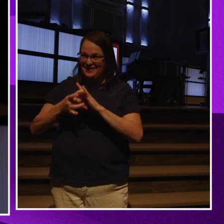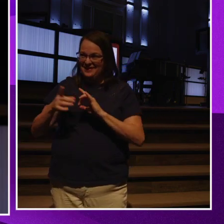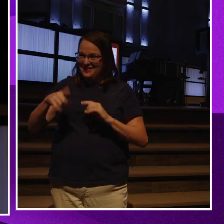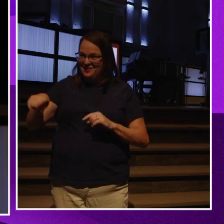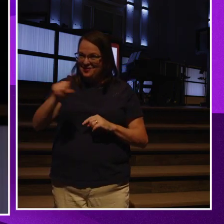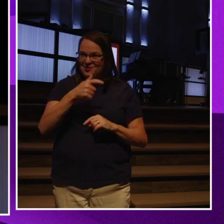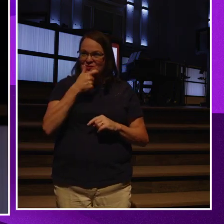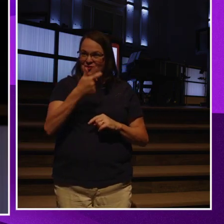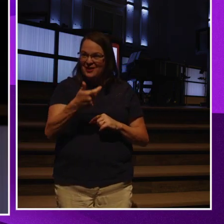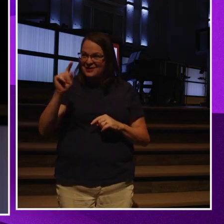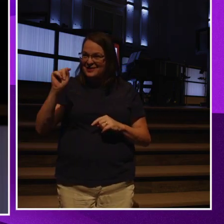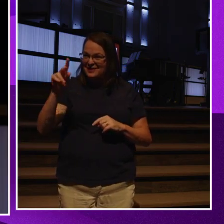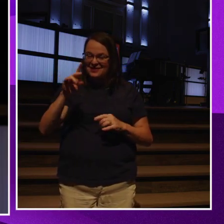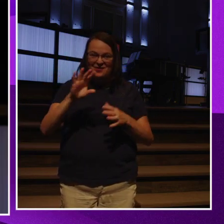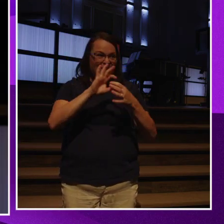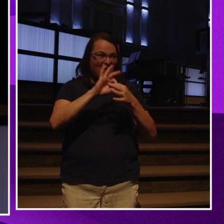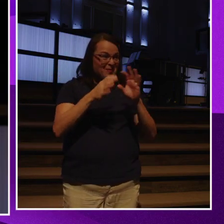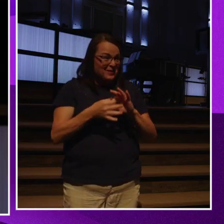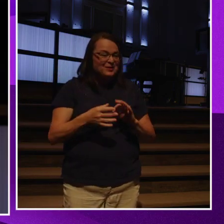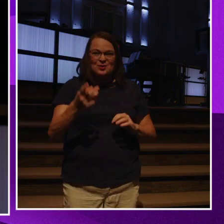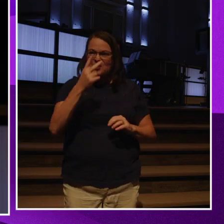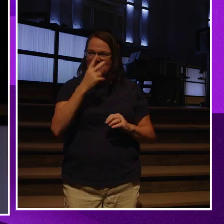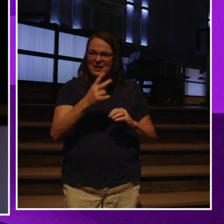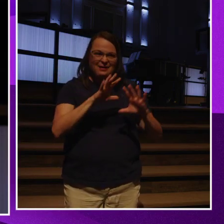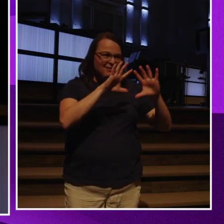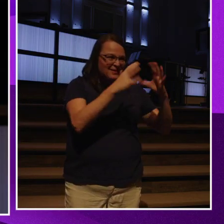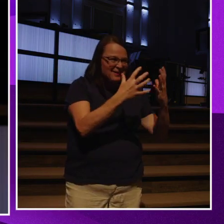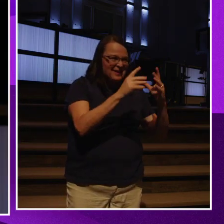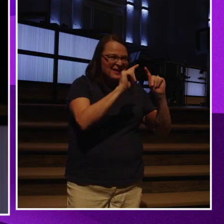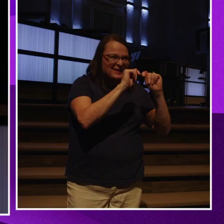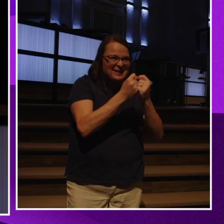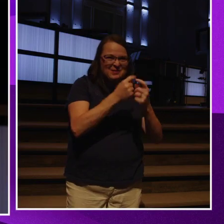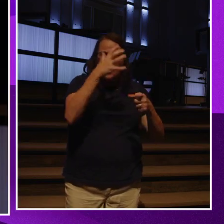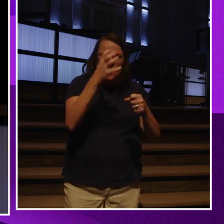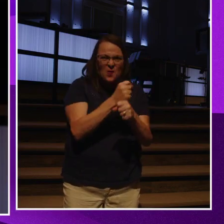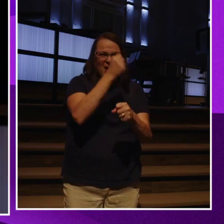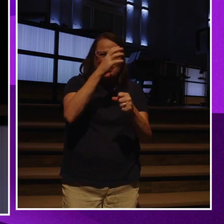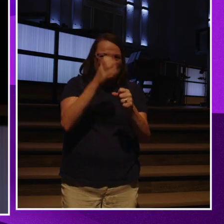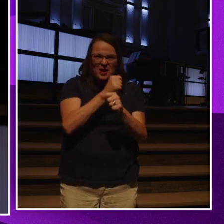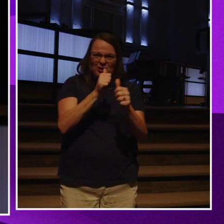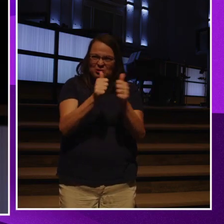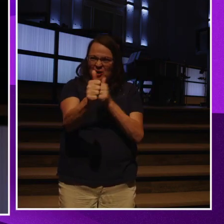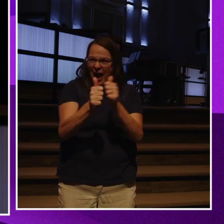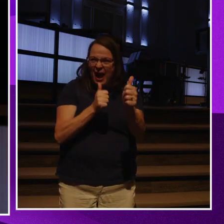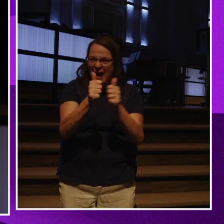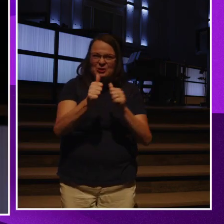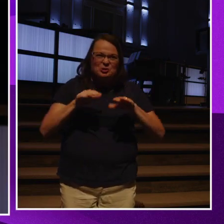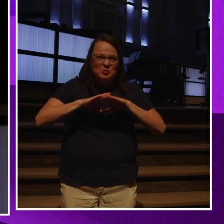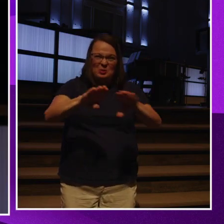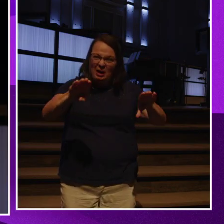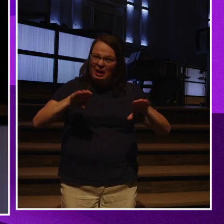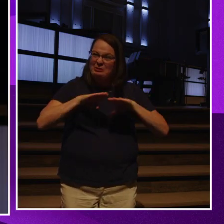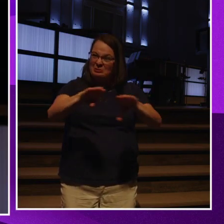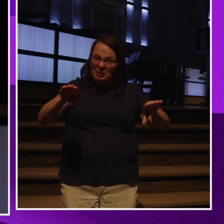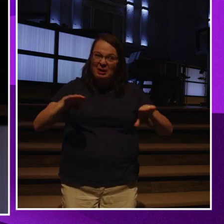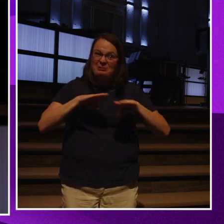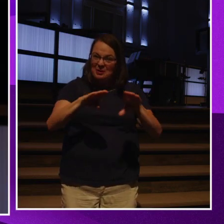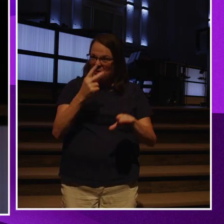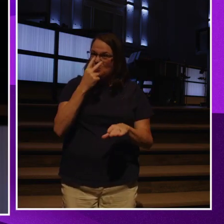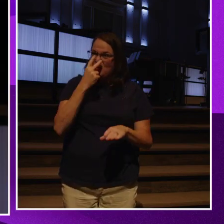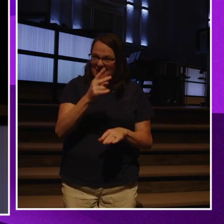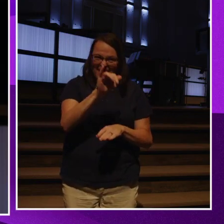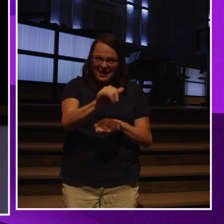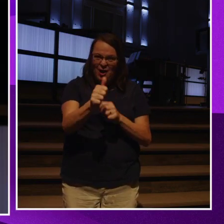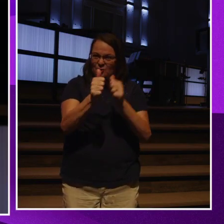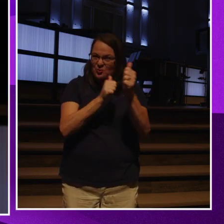we watch that, and you see, and all you see are these teams winning in the races, and the swimmers, you see that race